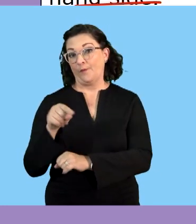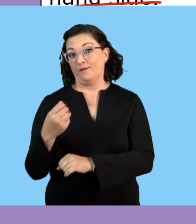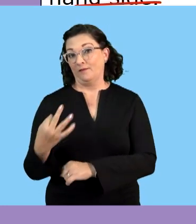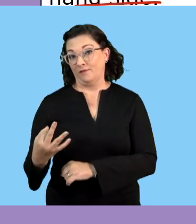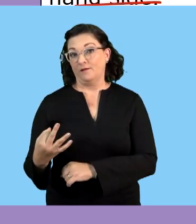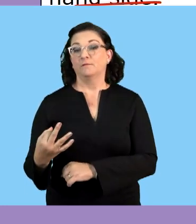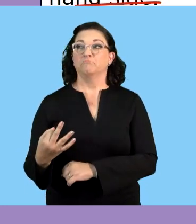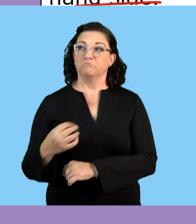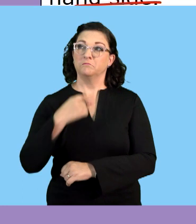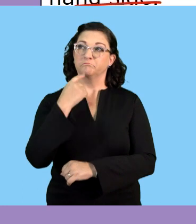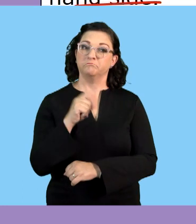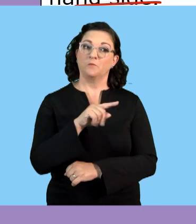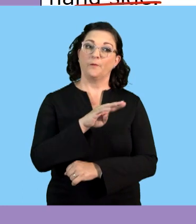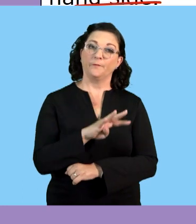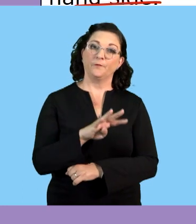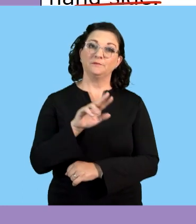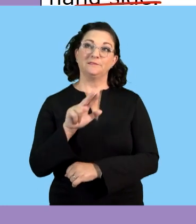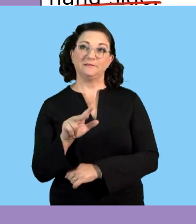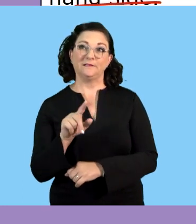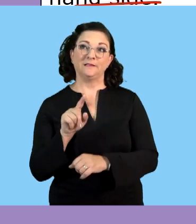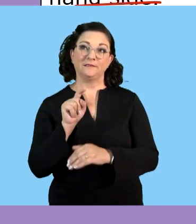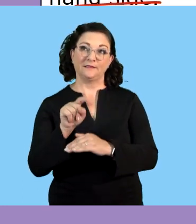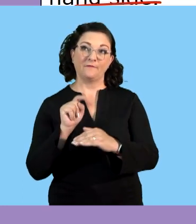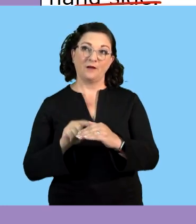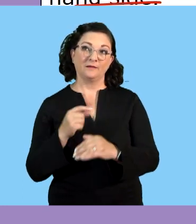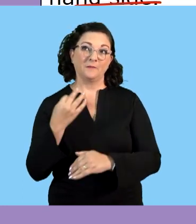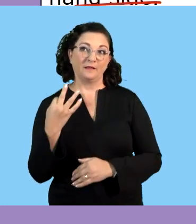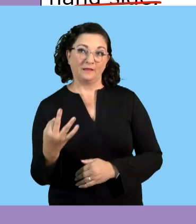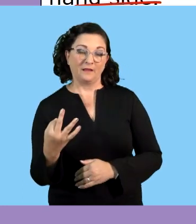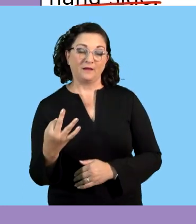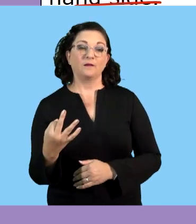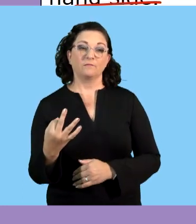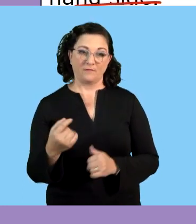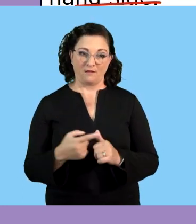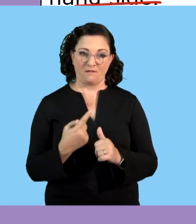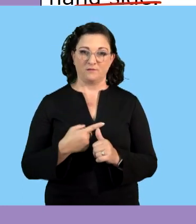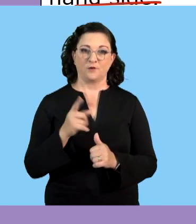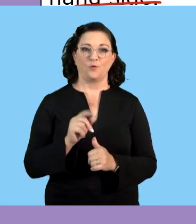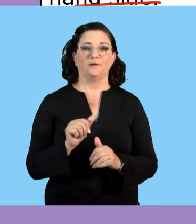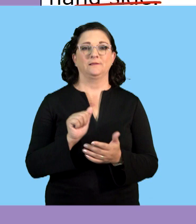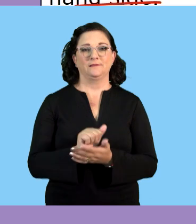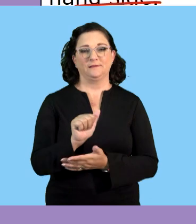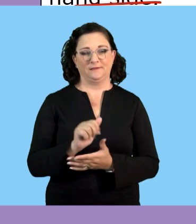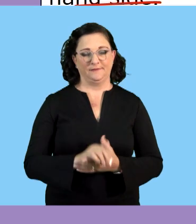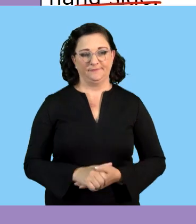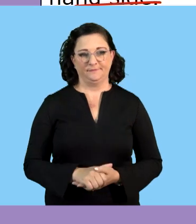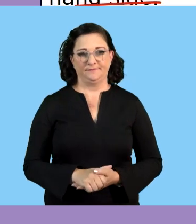is the same as saying 48 divided by 3, and our answer there is going to be 16.